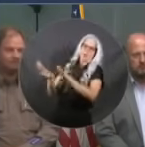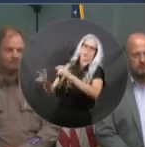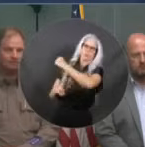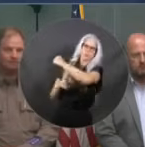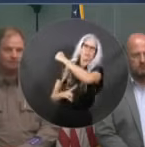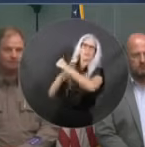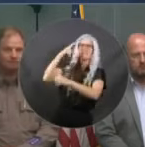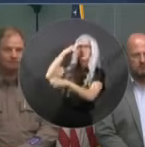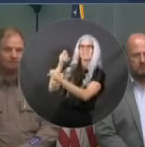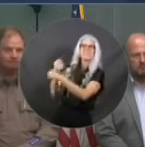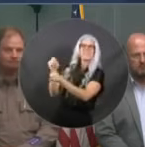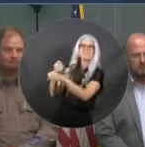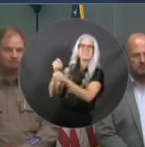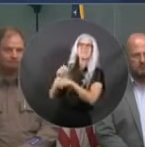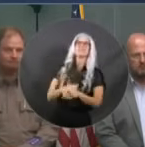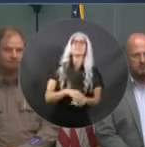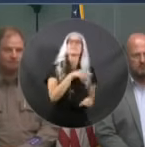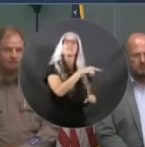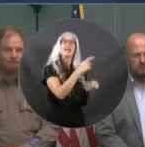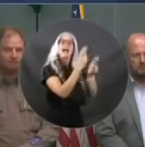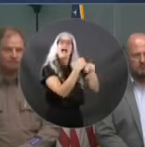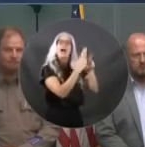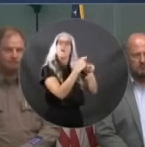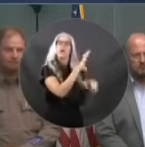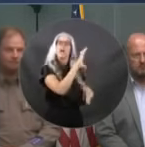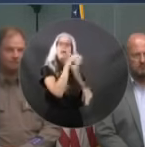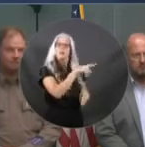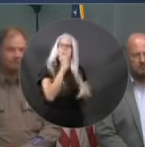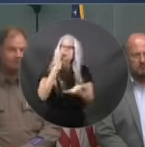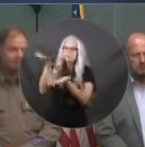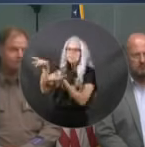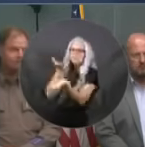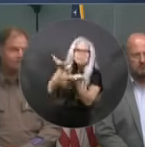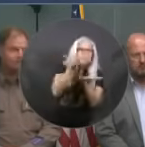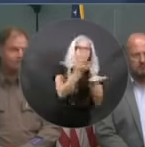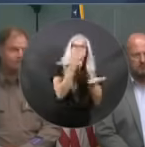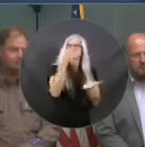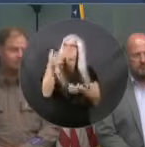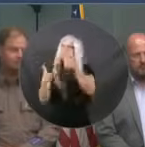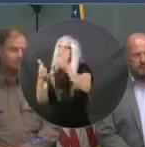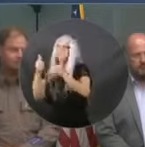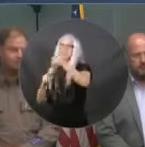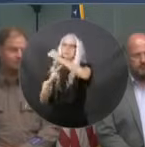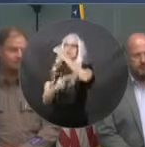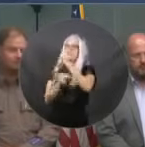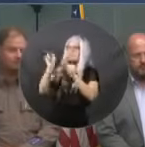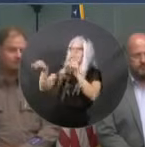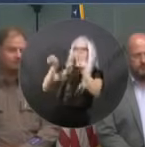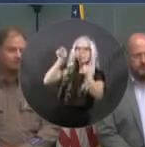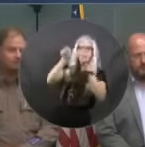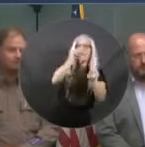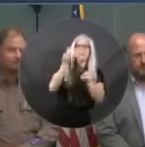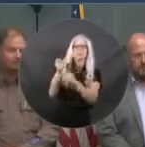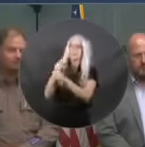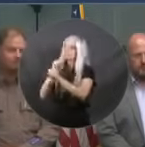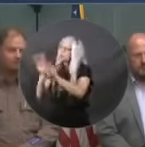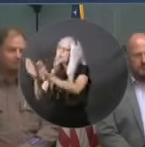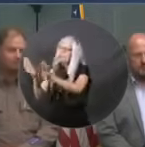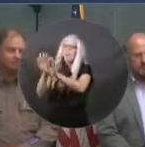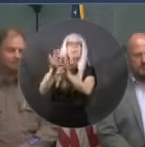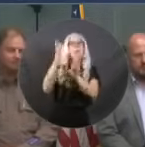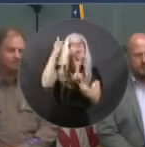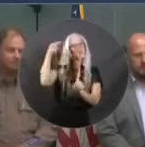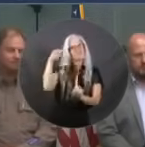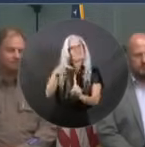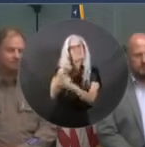officials to make sure that people are kept safe. We have been in contact with many states that have offered their assistance, and we're grateful for their efforts.